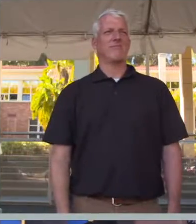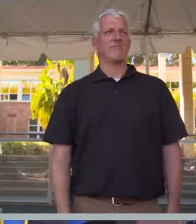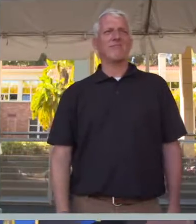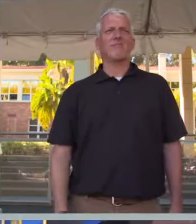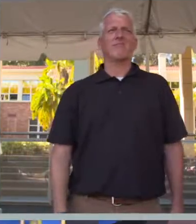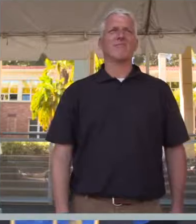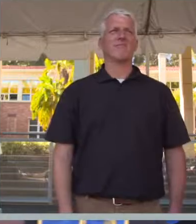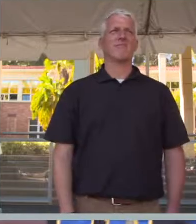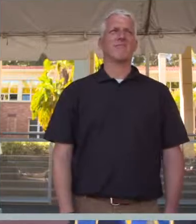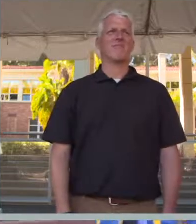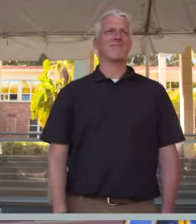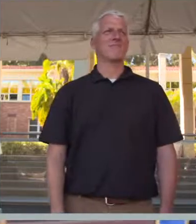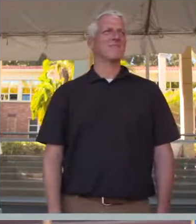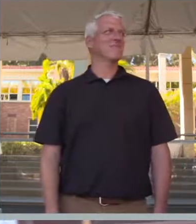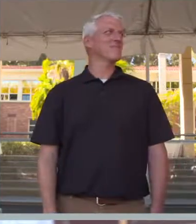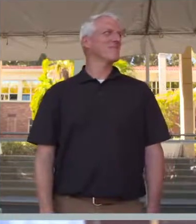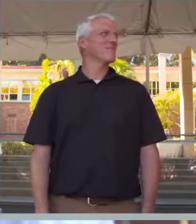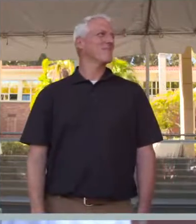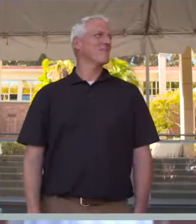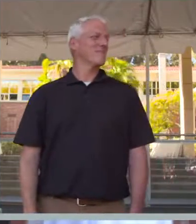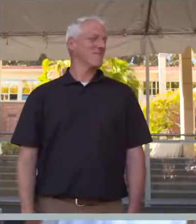Christy Wiley.